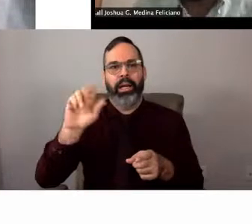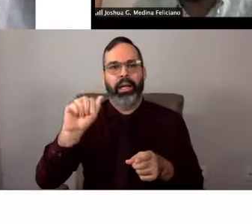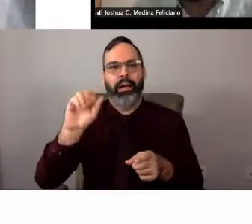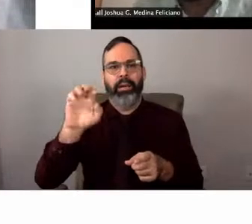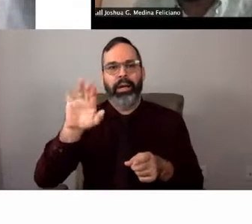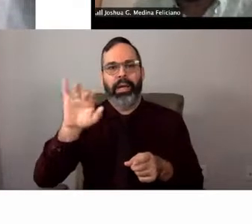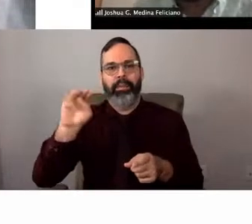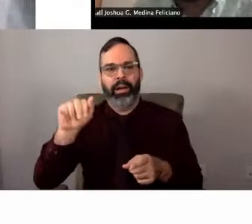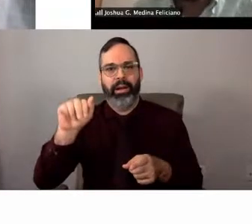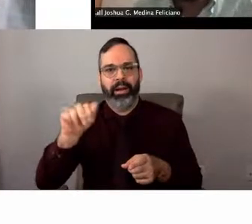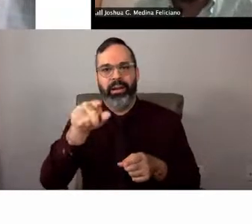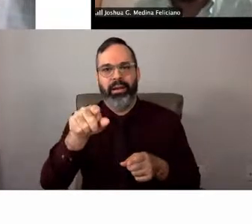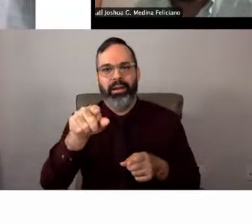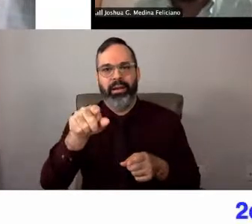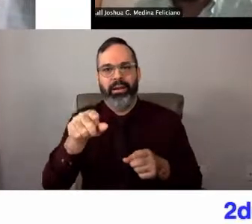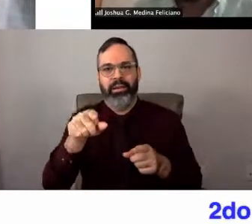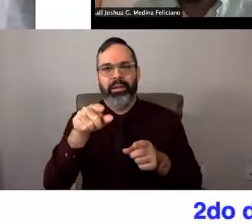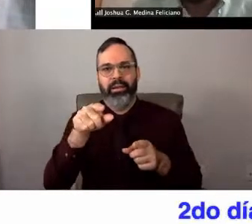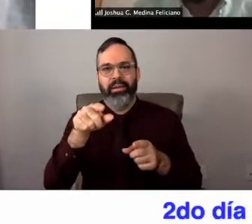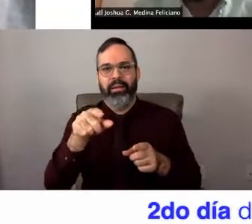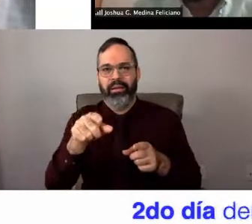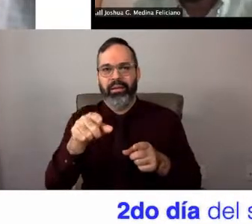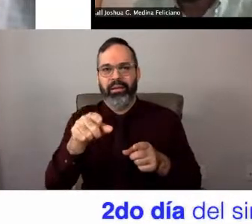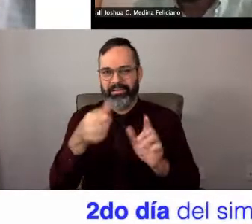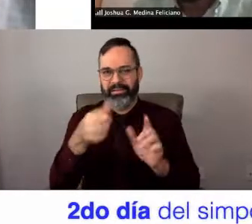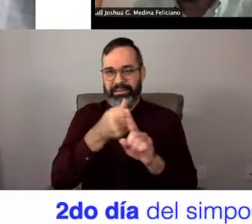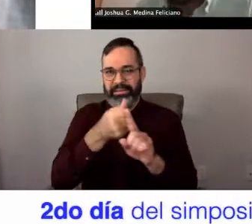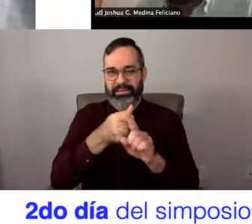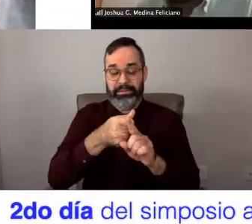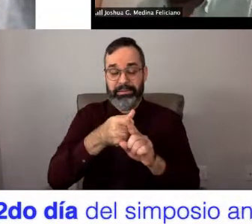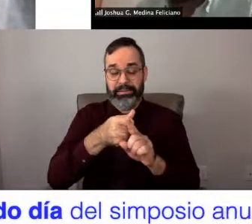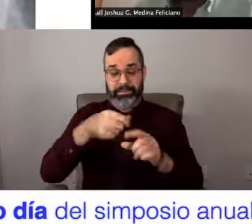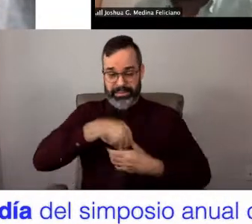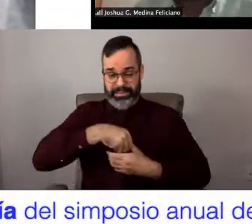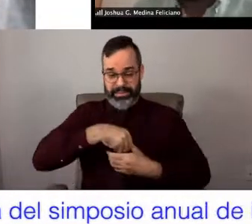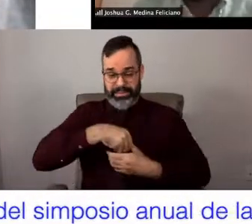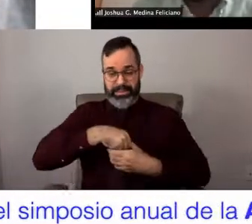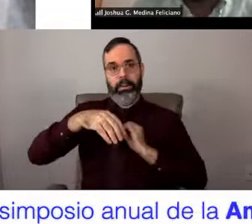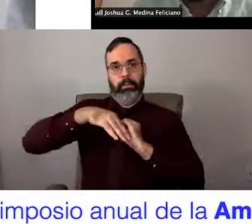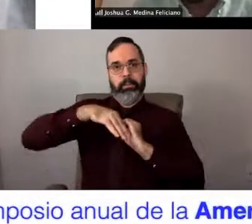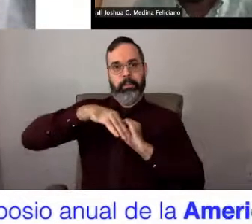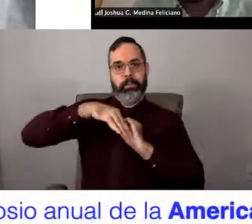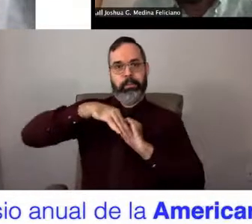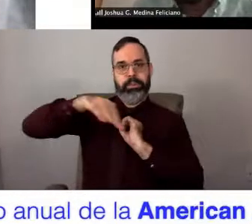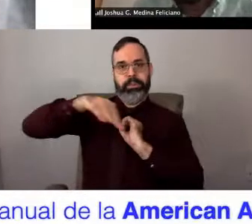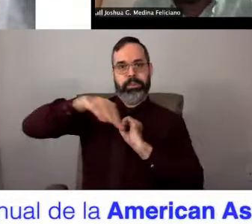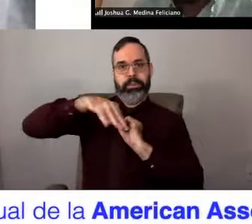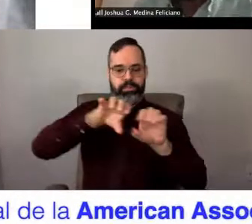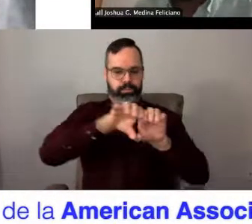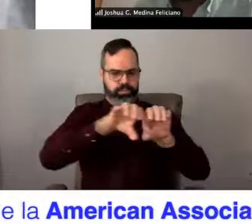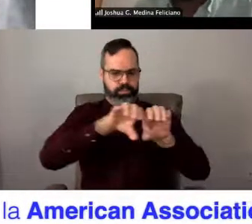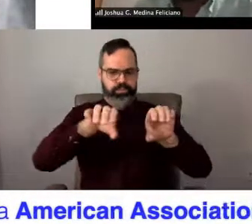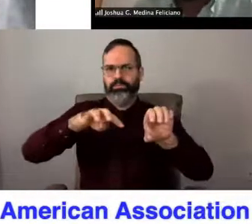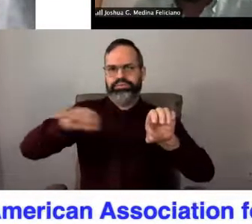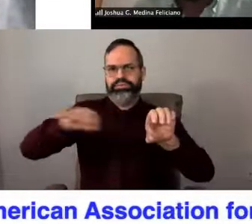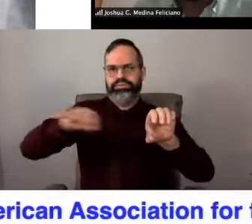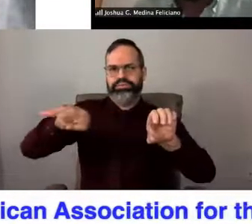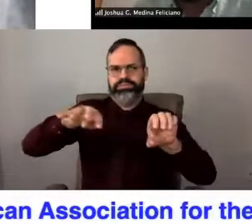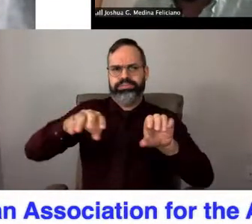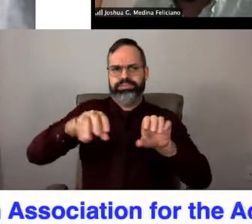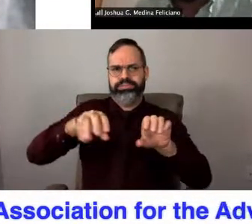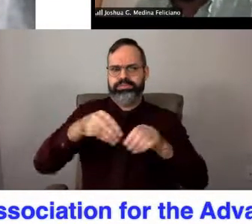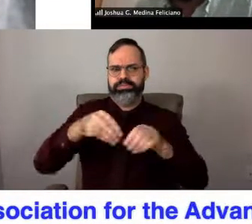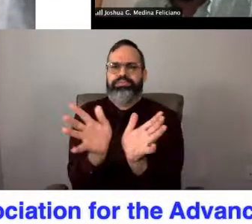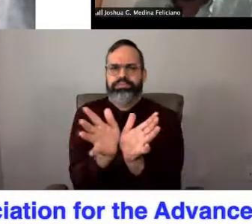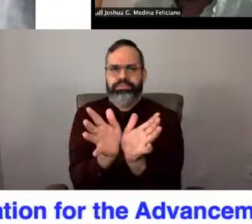to fully regenerate its intestine in about a month. So our laboratory has